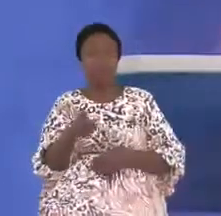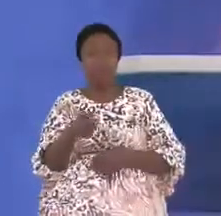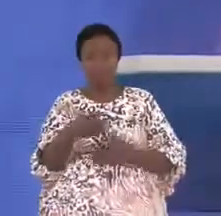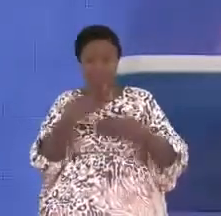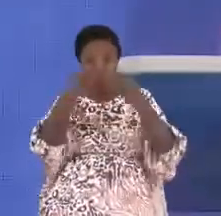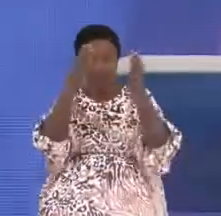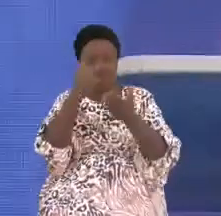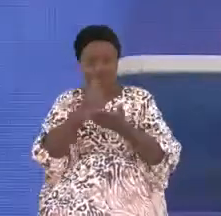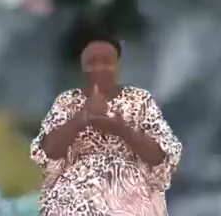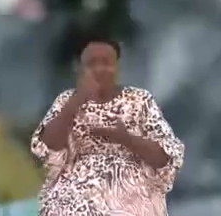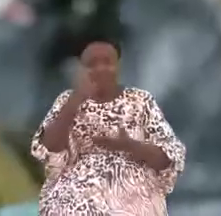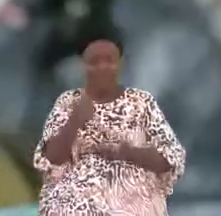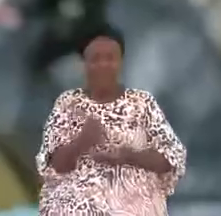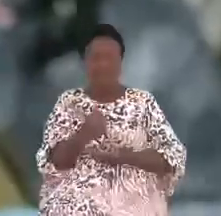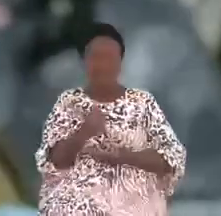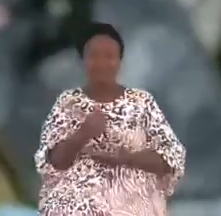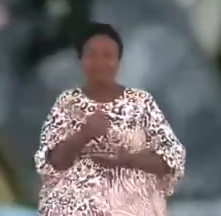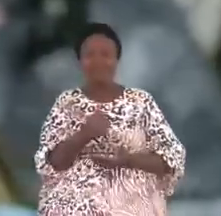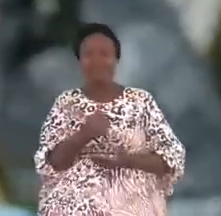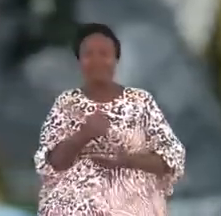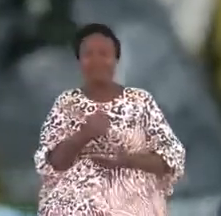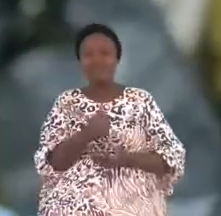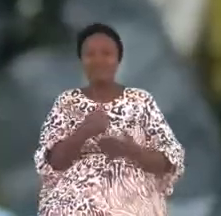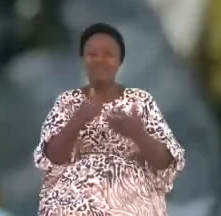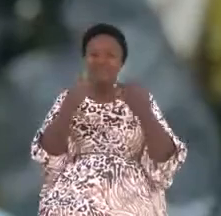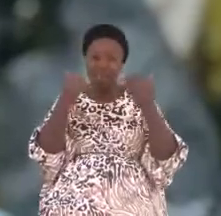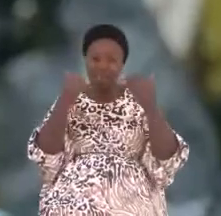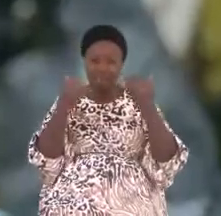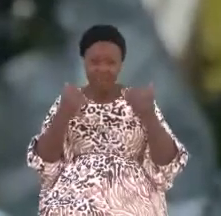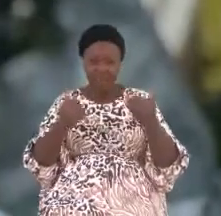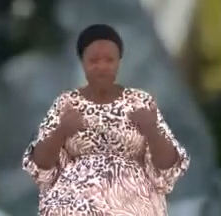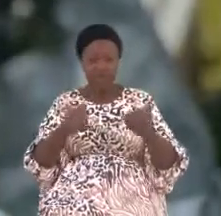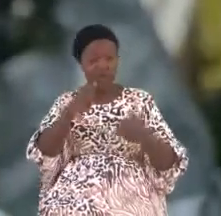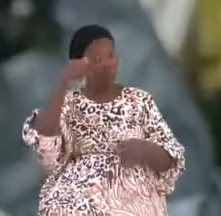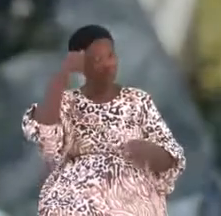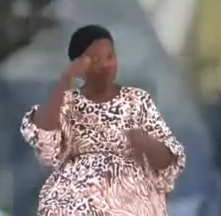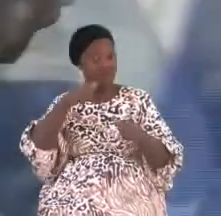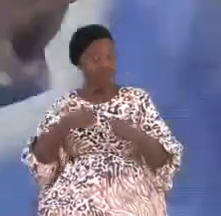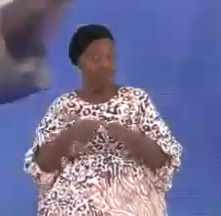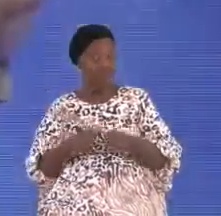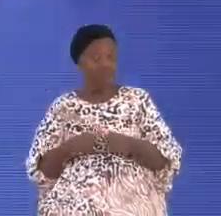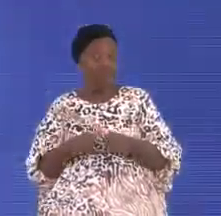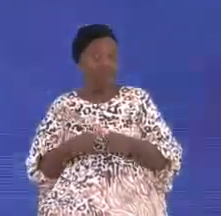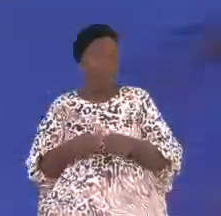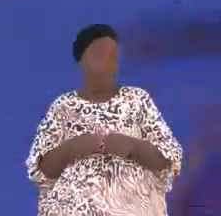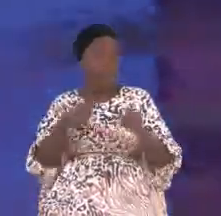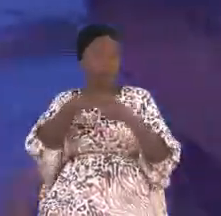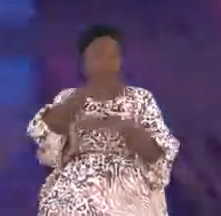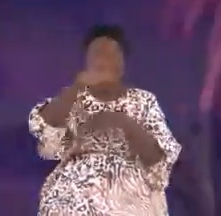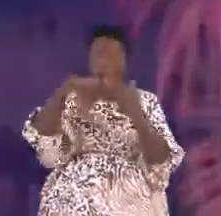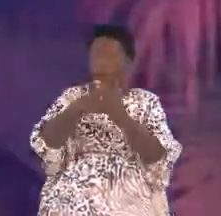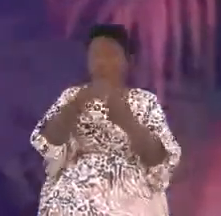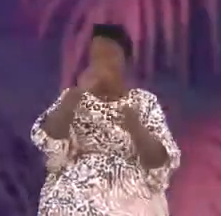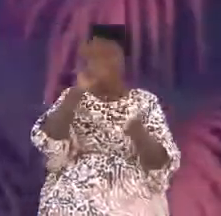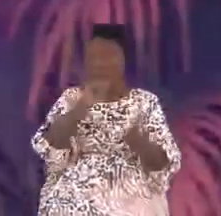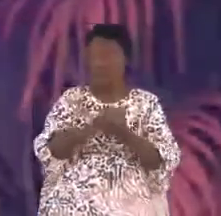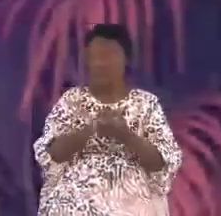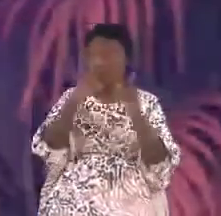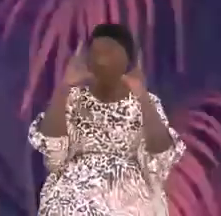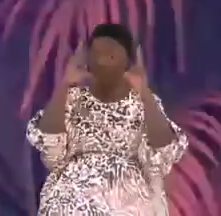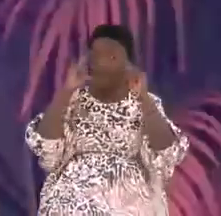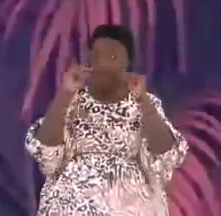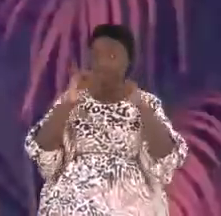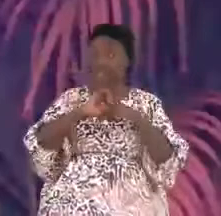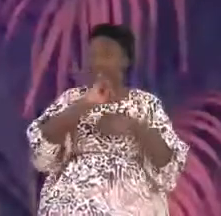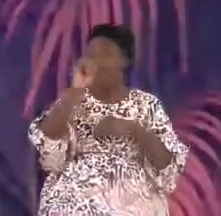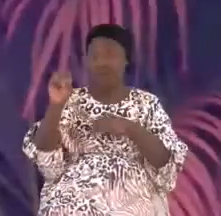amendment now you remember all that moses ever did was